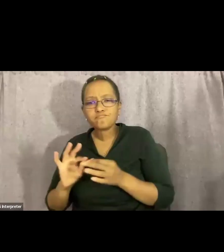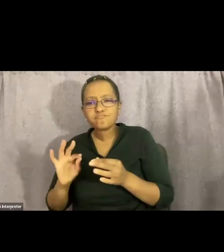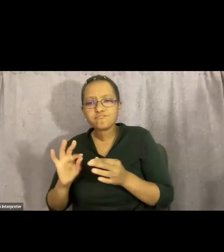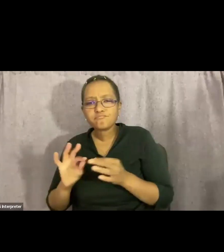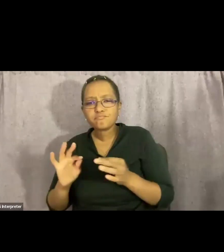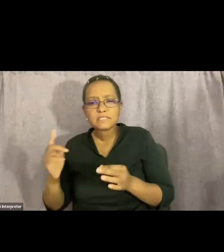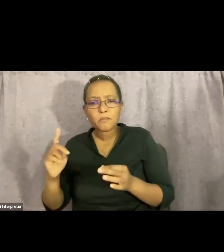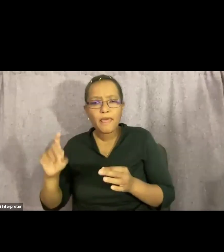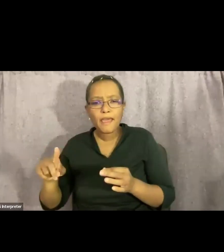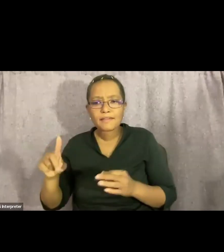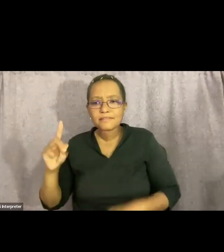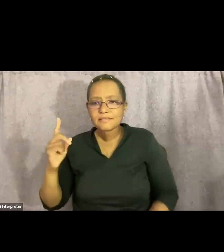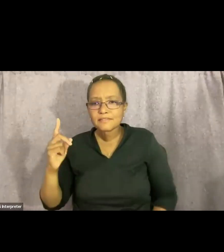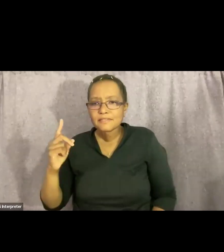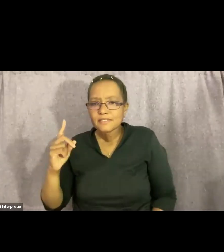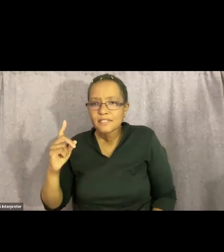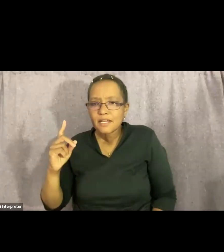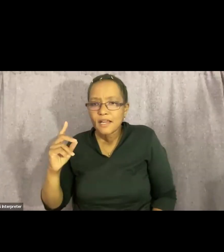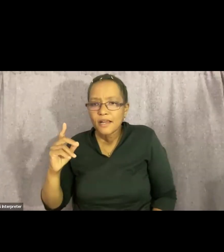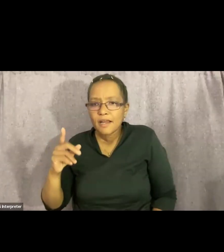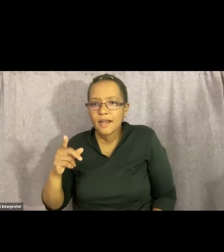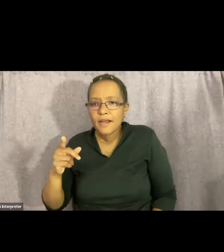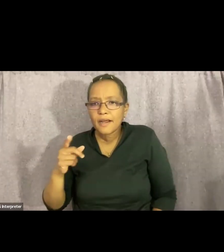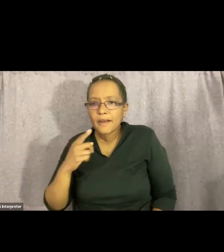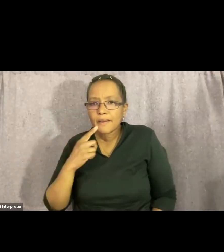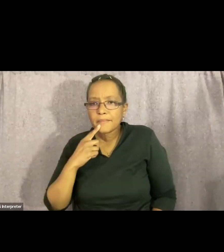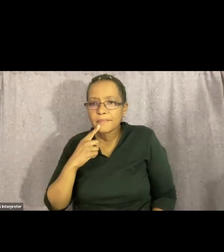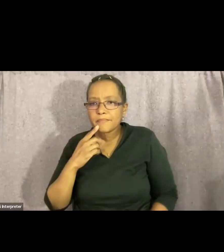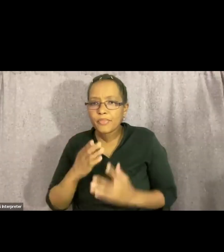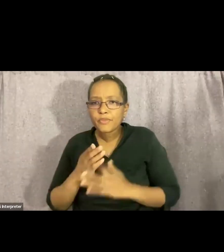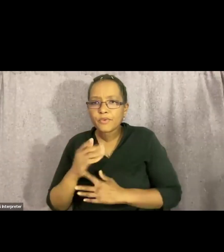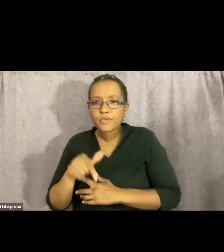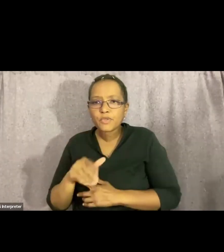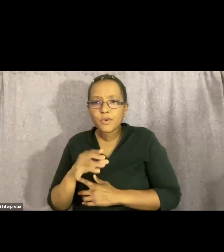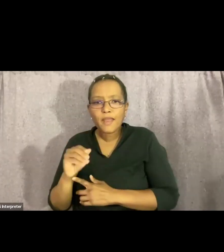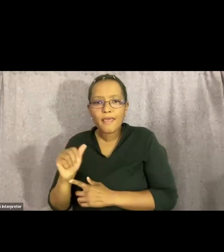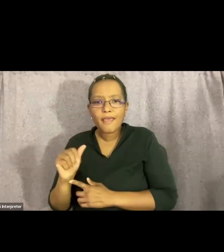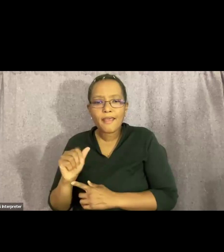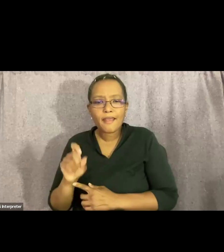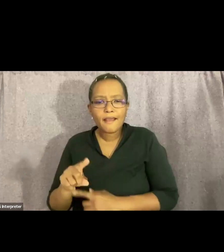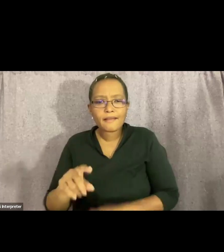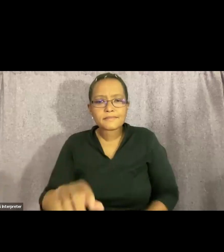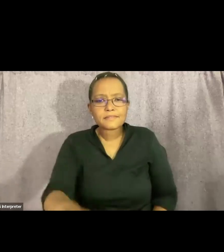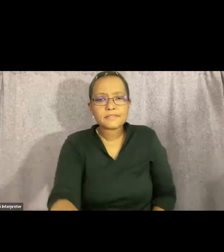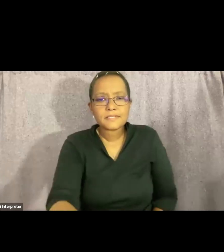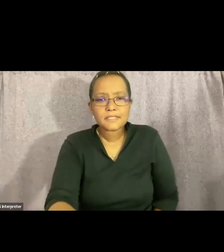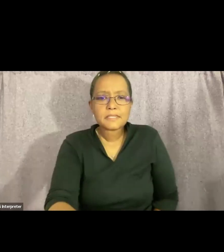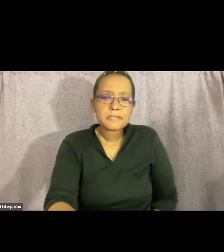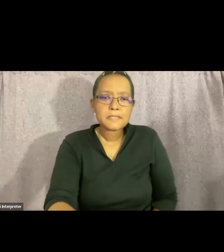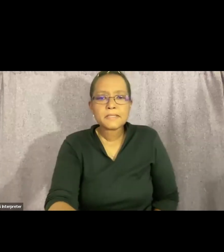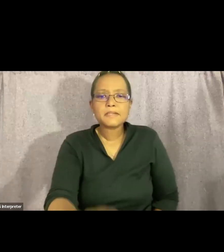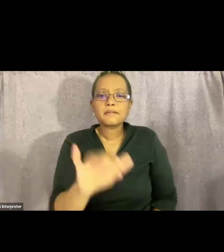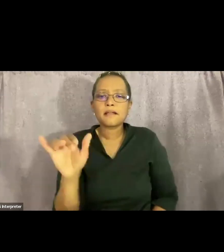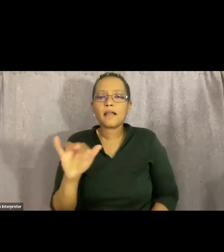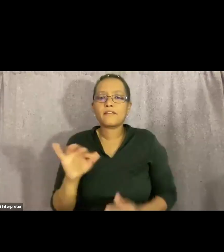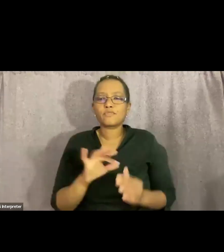session intersectionality, which has gained a lot of traction in recent years as